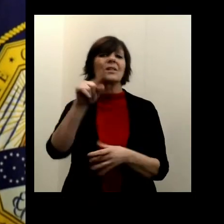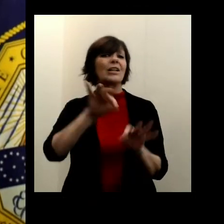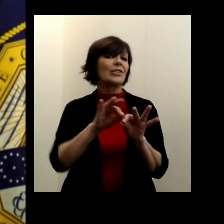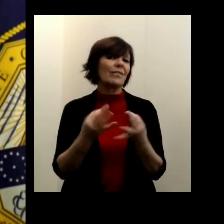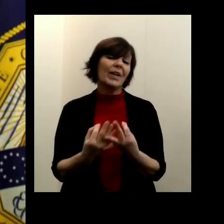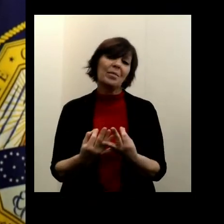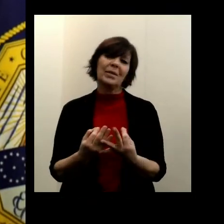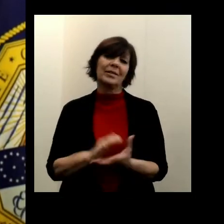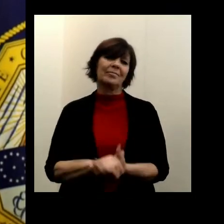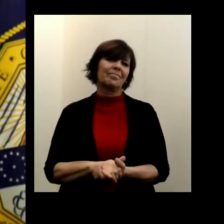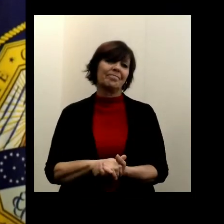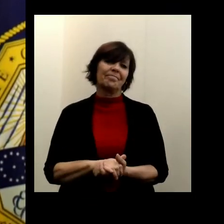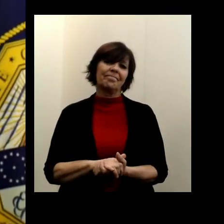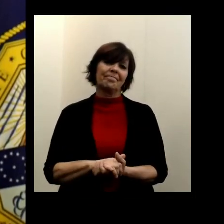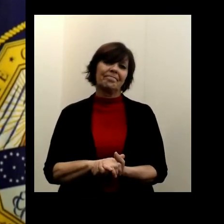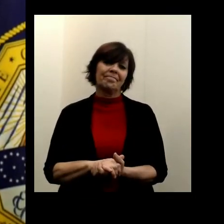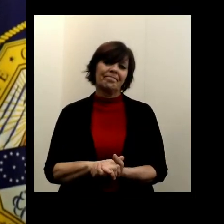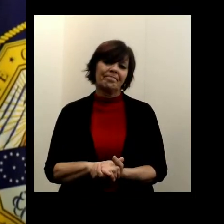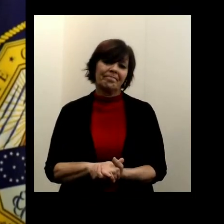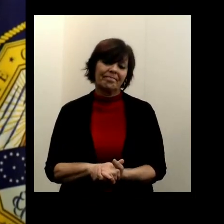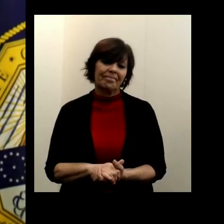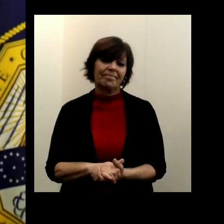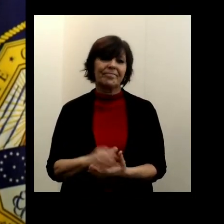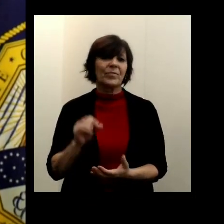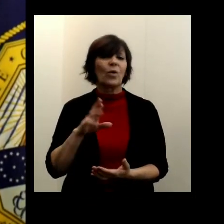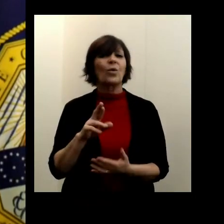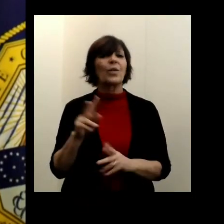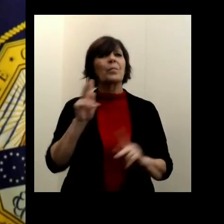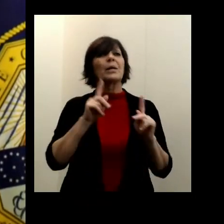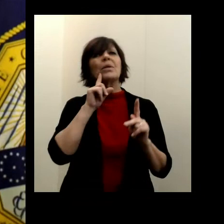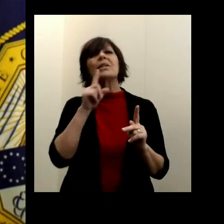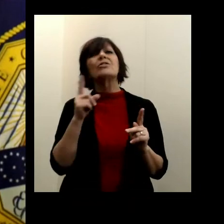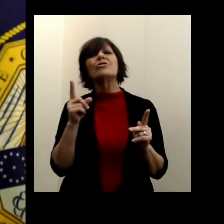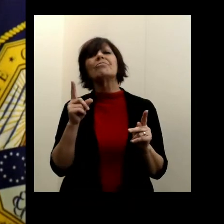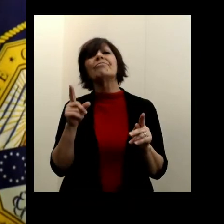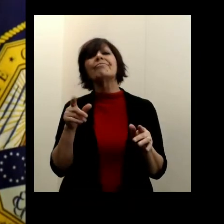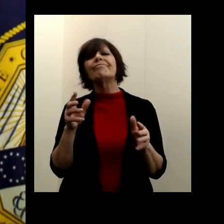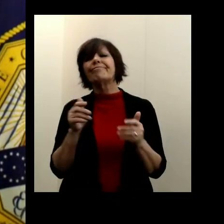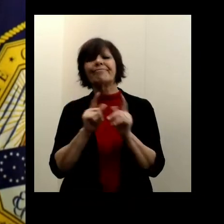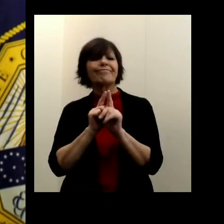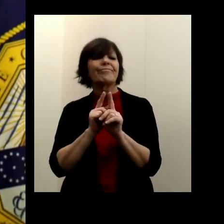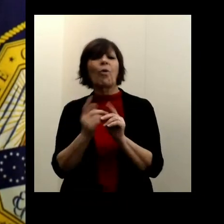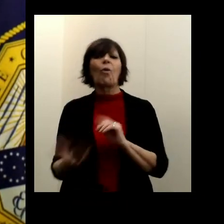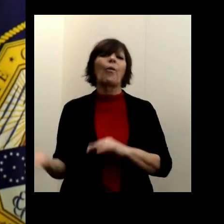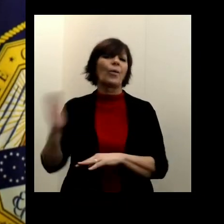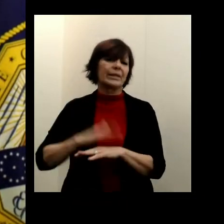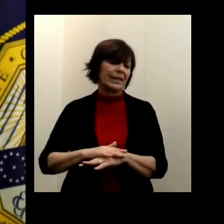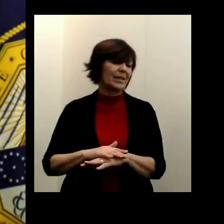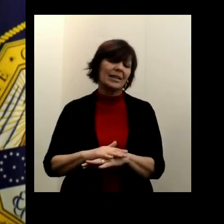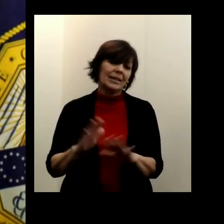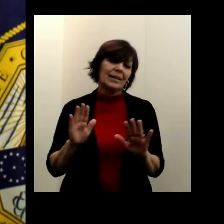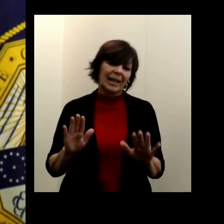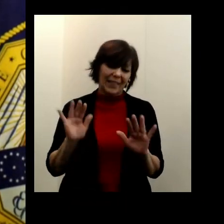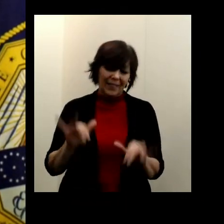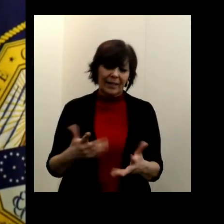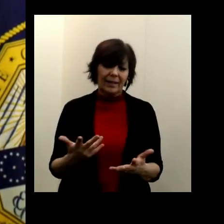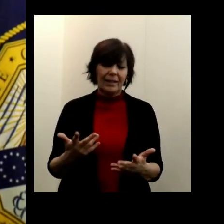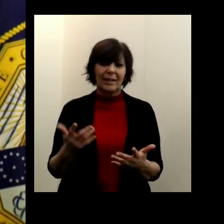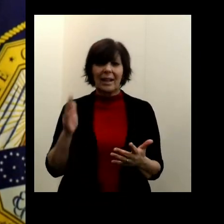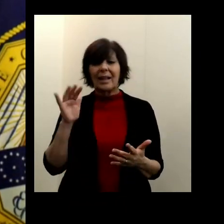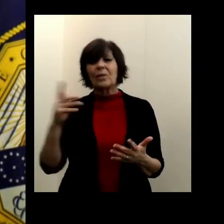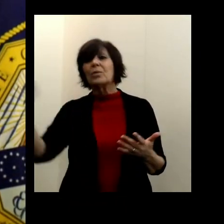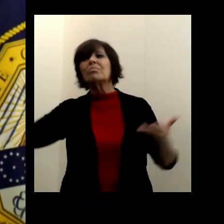to speak, or the individuals that you spend all the day with, because that's how you spread